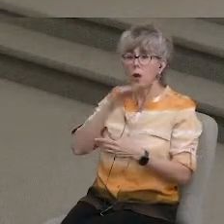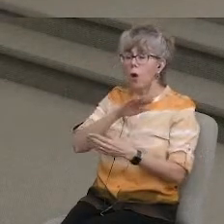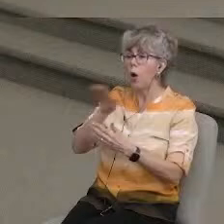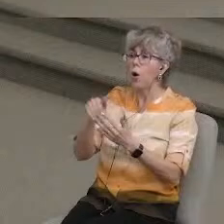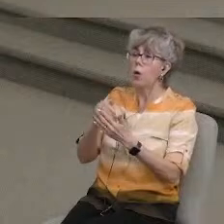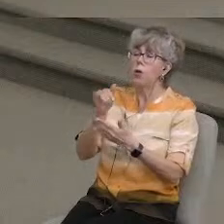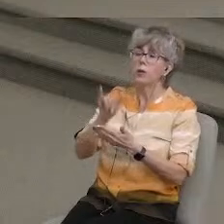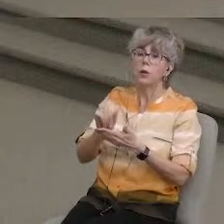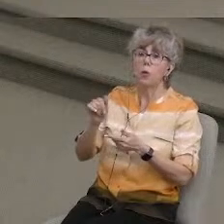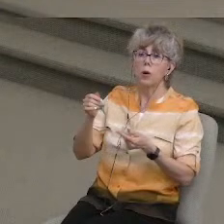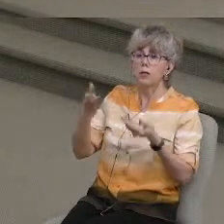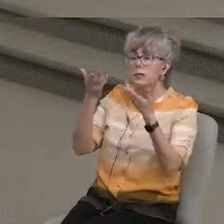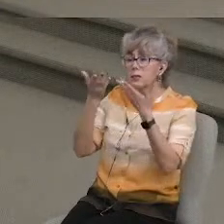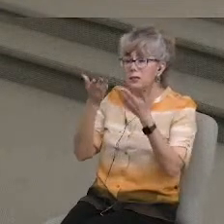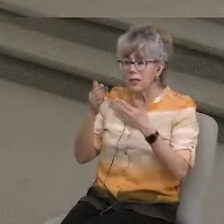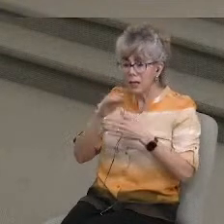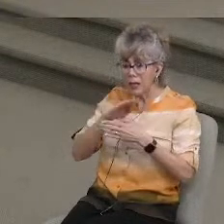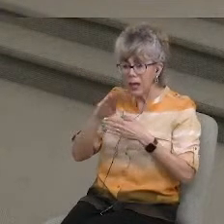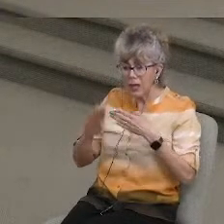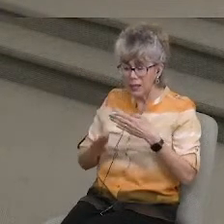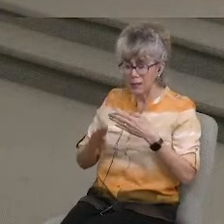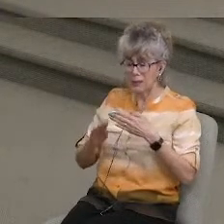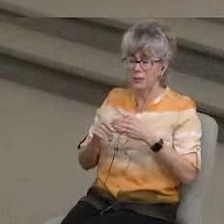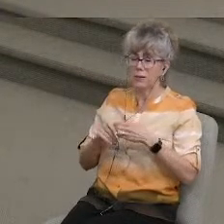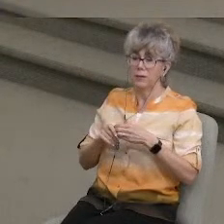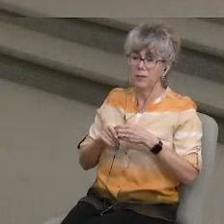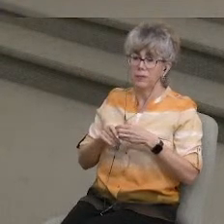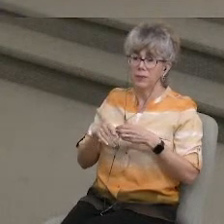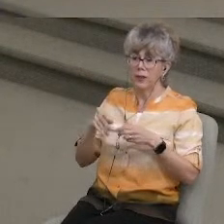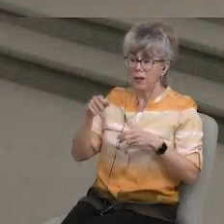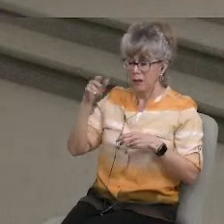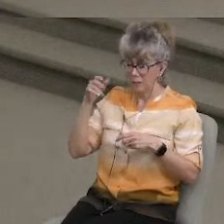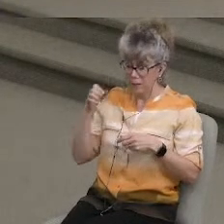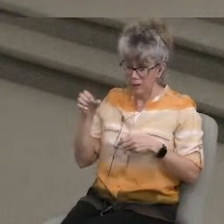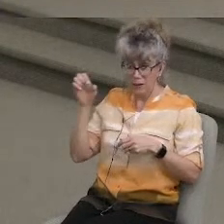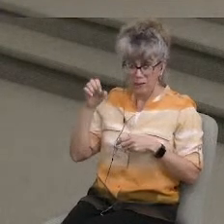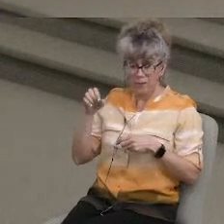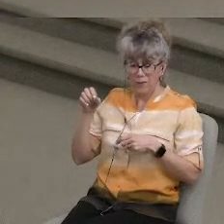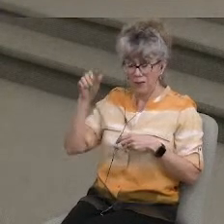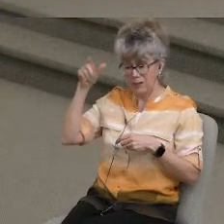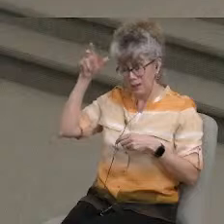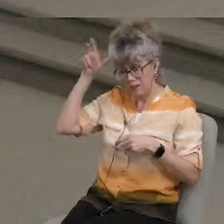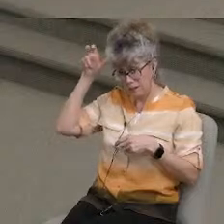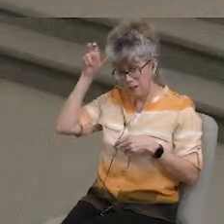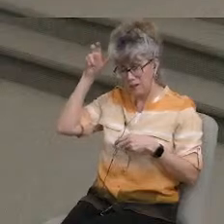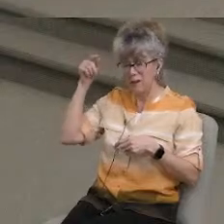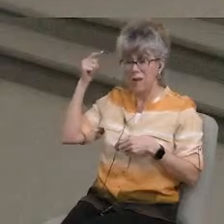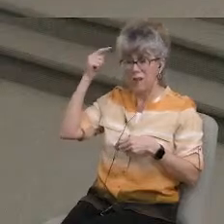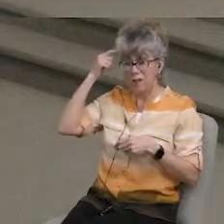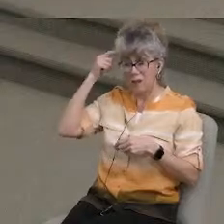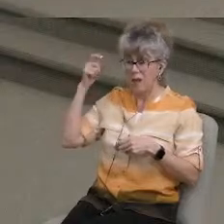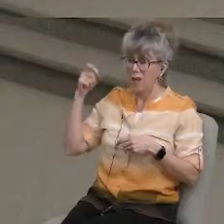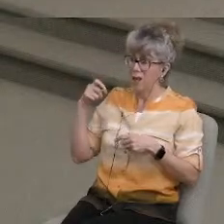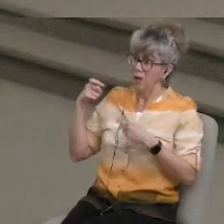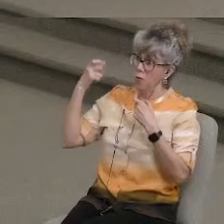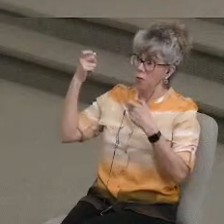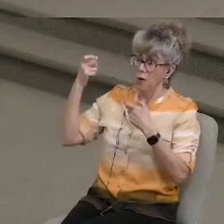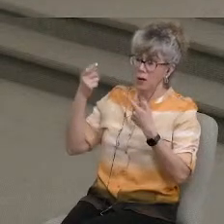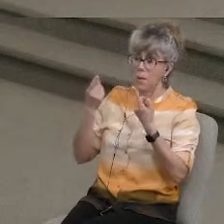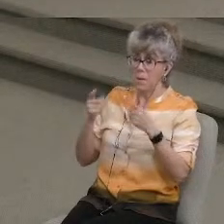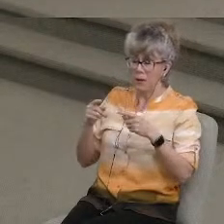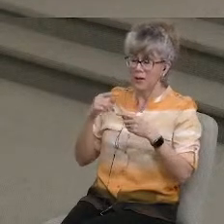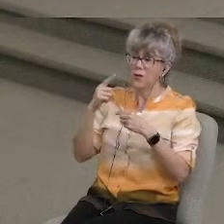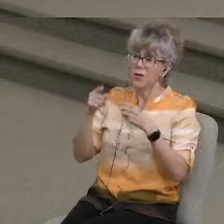of Jesus of Nazareth. Even Satan thought he had won. But just when you think it's over,